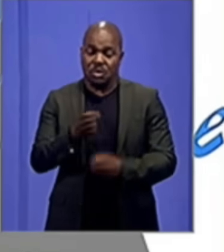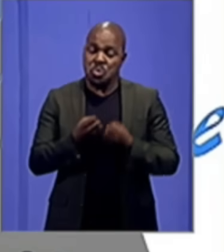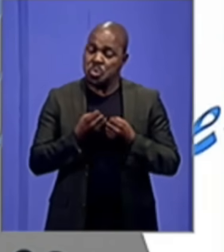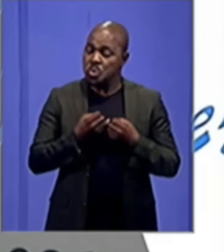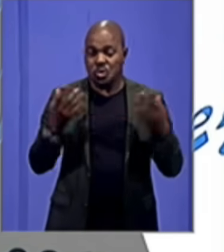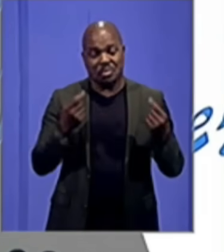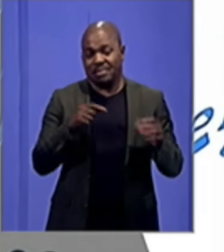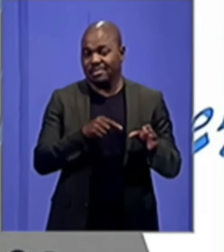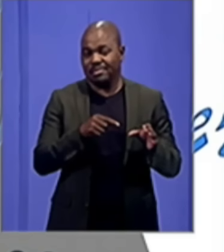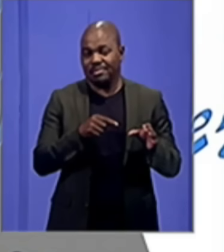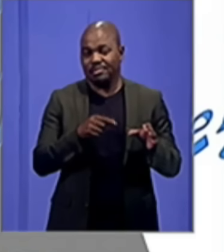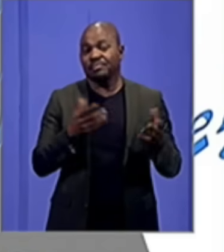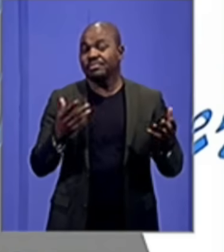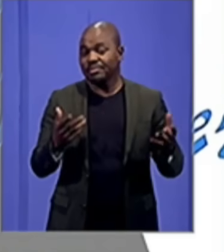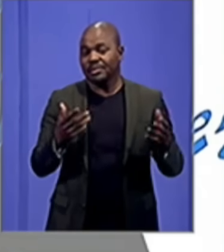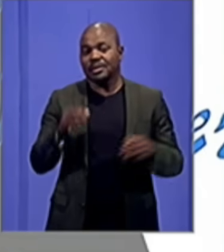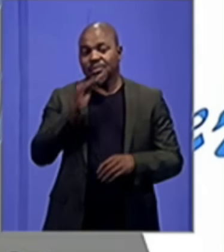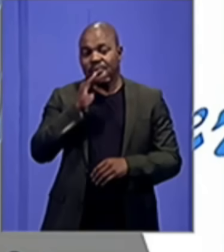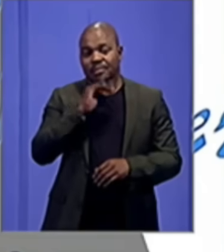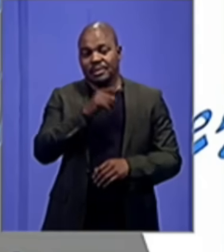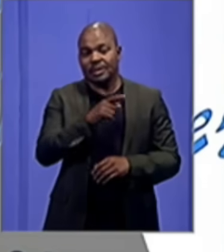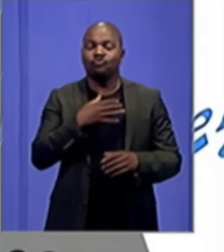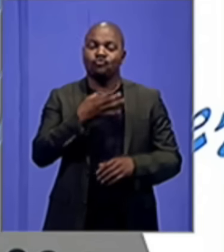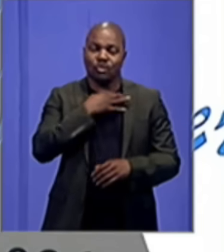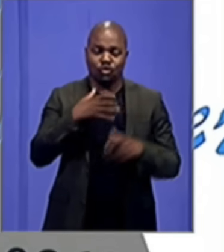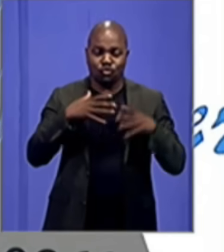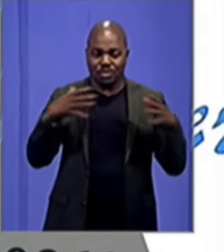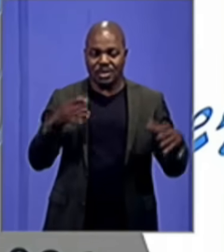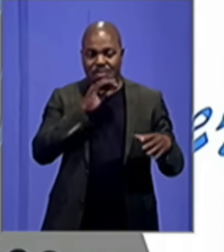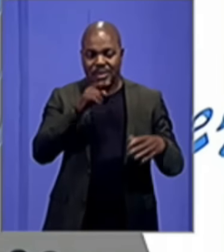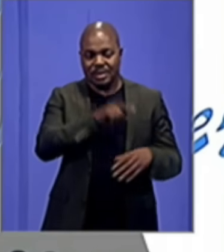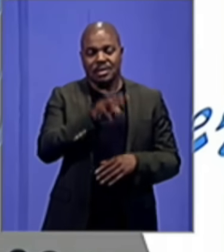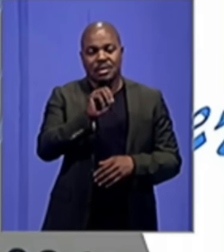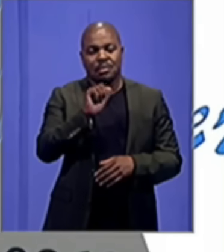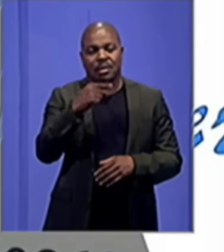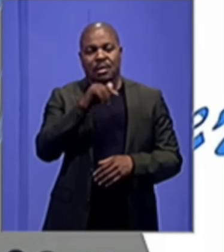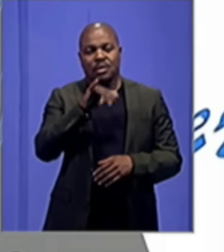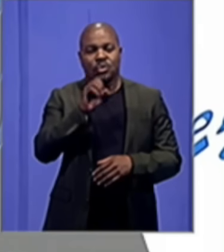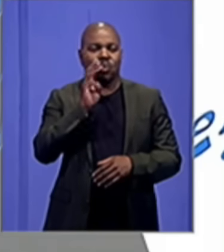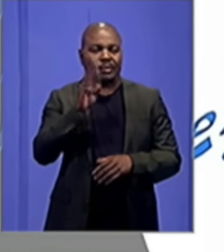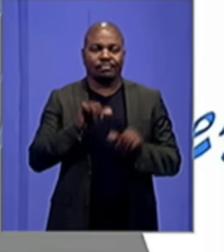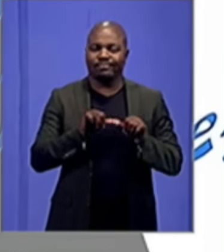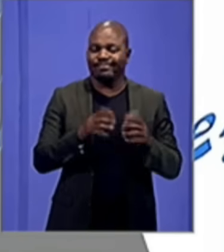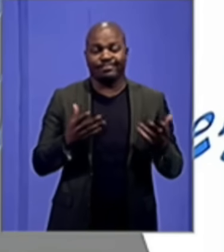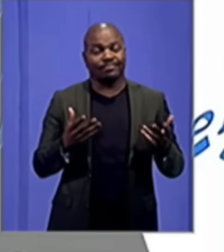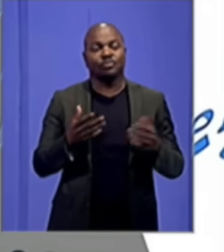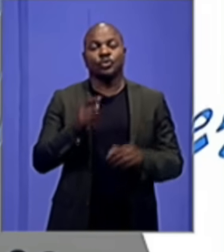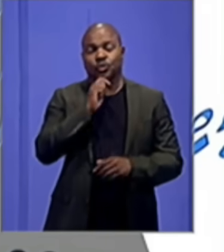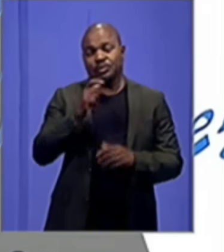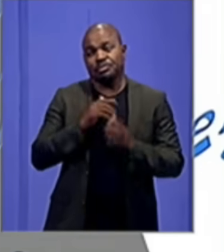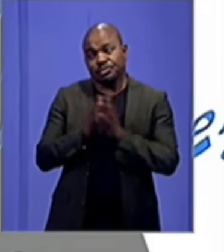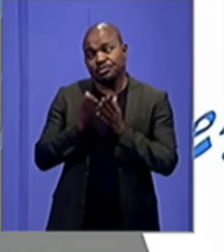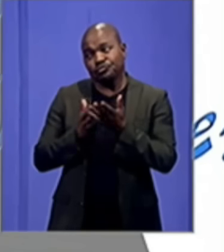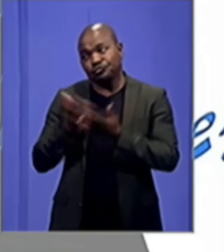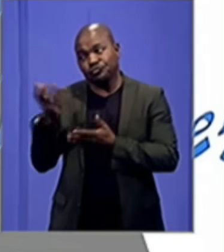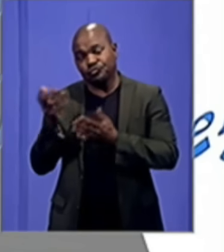money. It's a major risk for the sustainability of Magalis Water. So we're engaging them, and